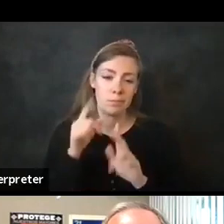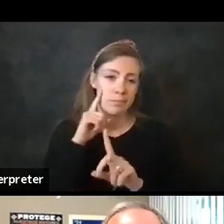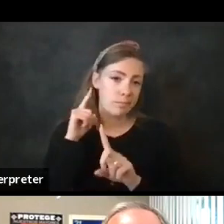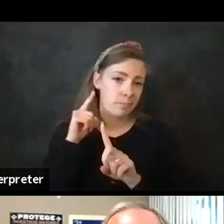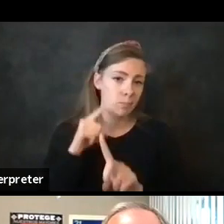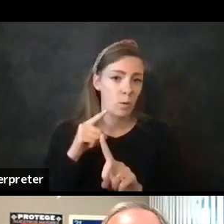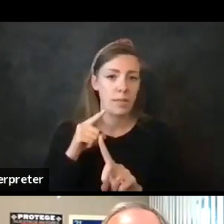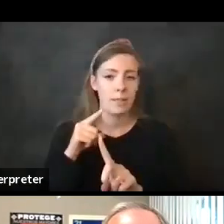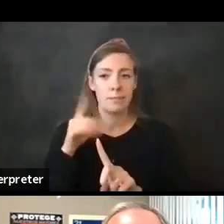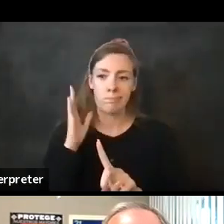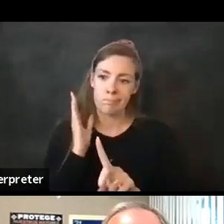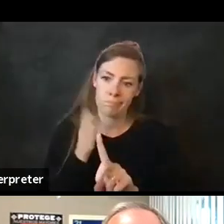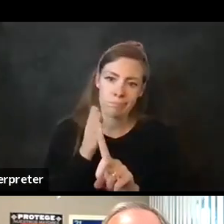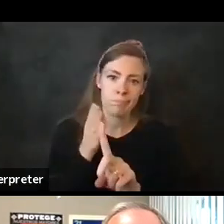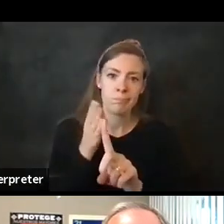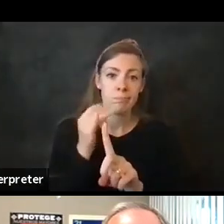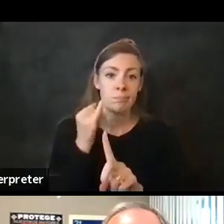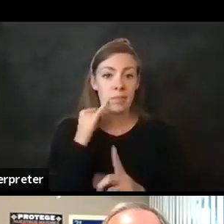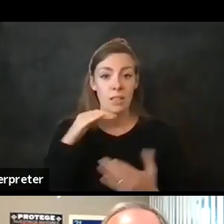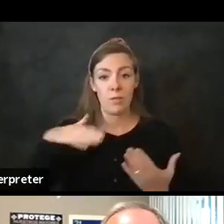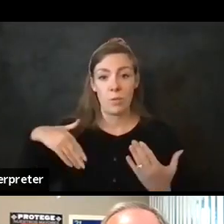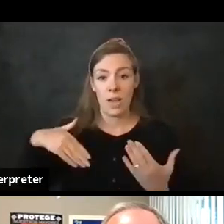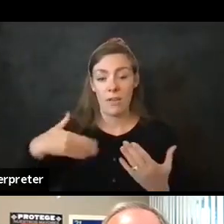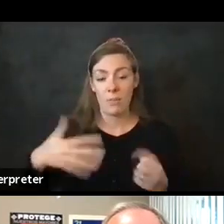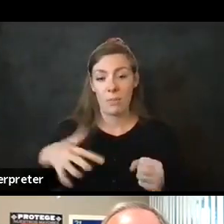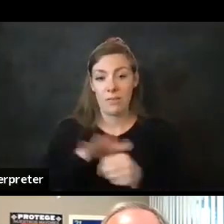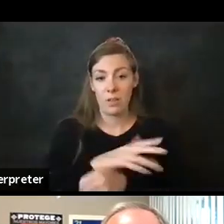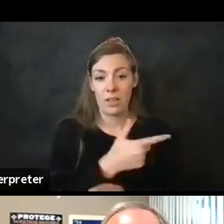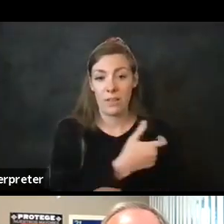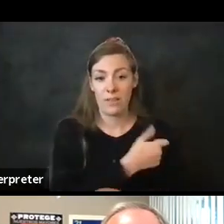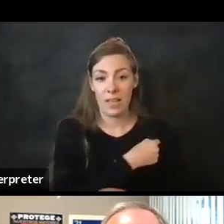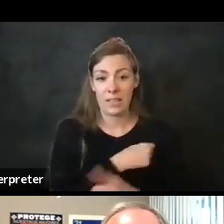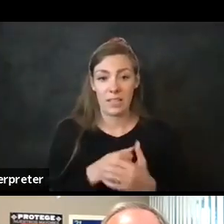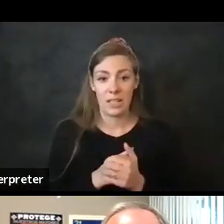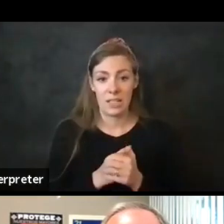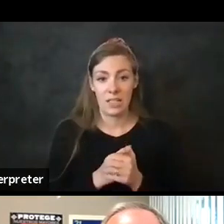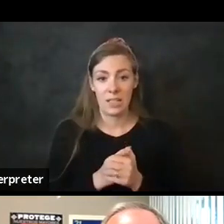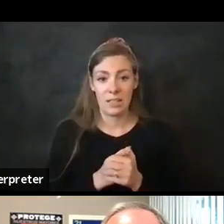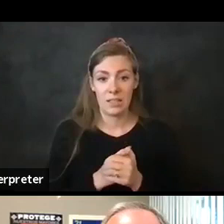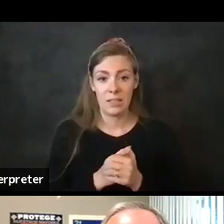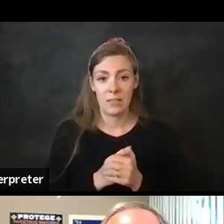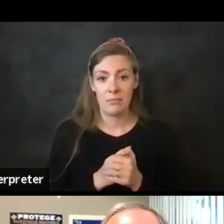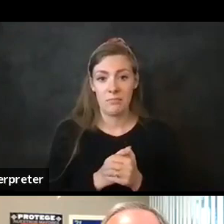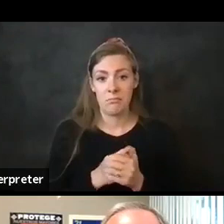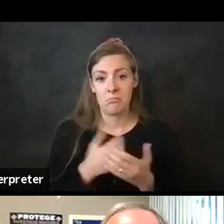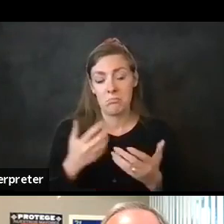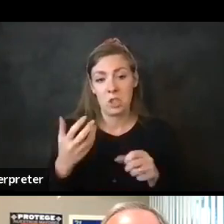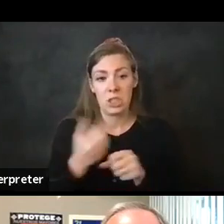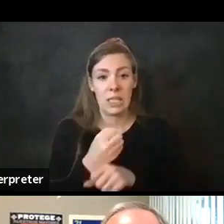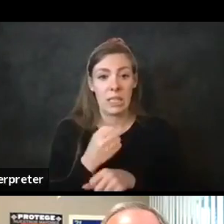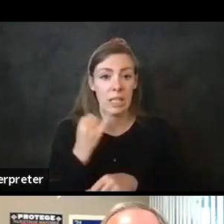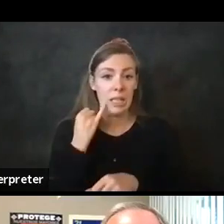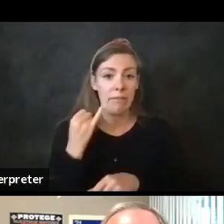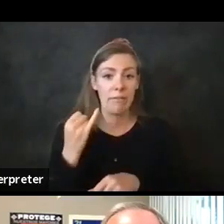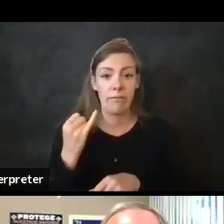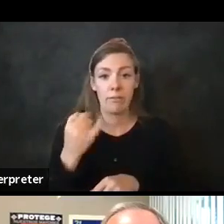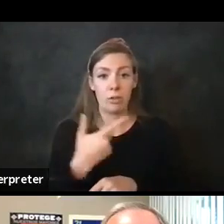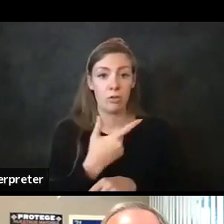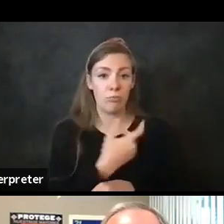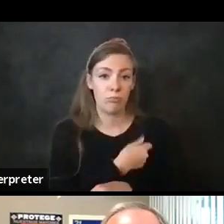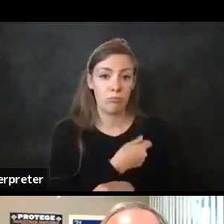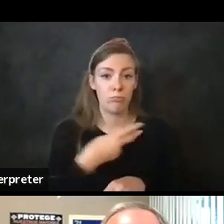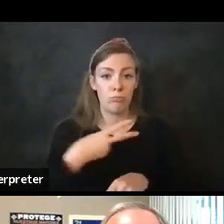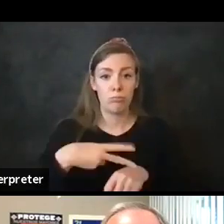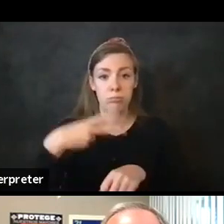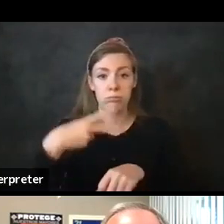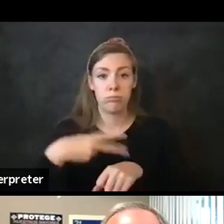all along, is if you haven't been fully vaccinated, please go get your vaccine, whether it's a 2-shot vaccine or the